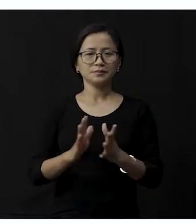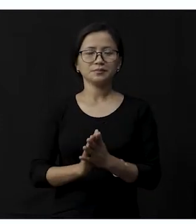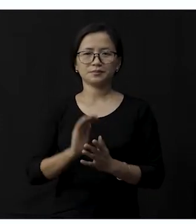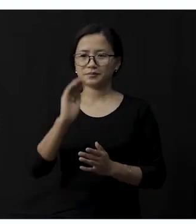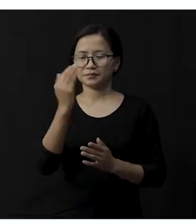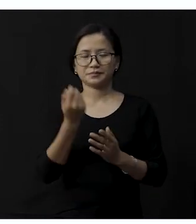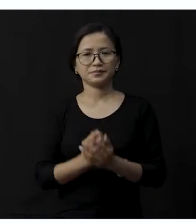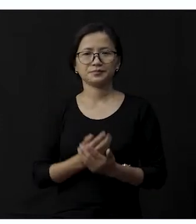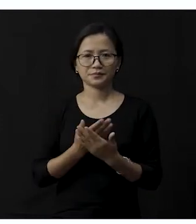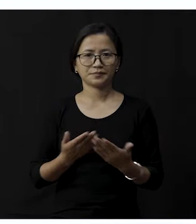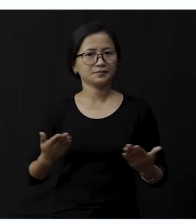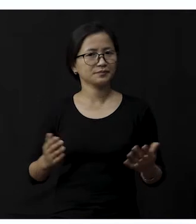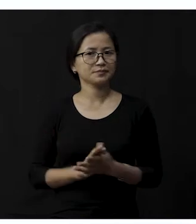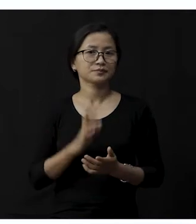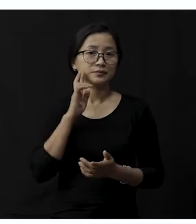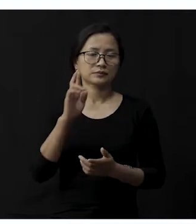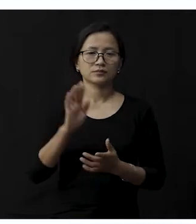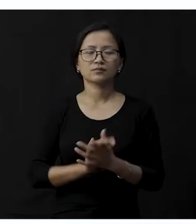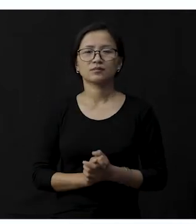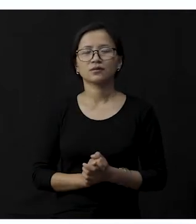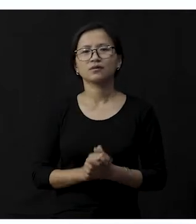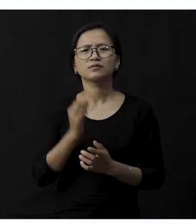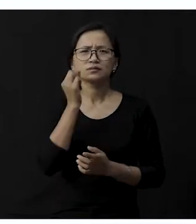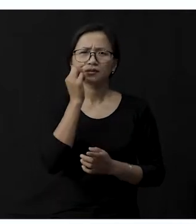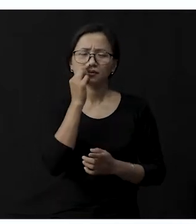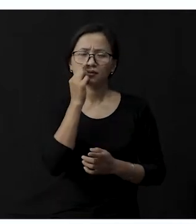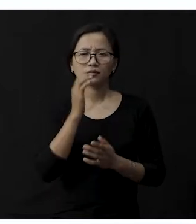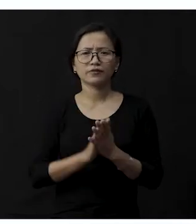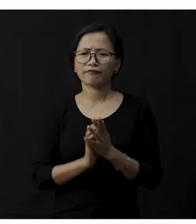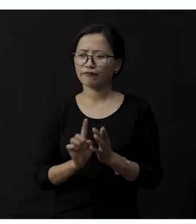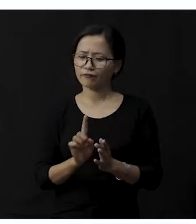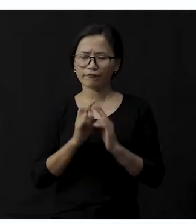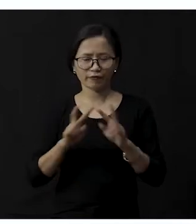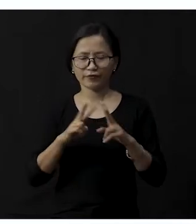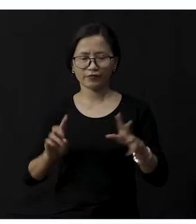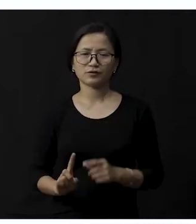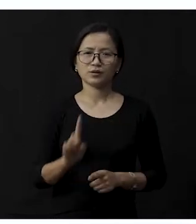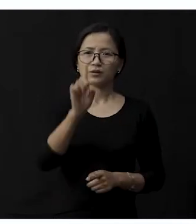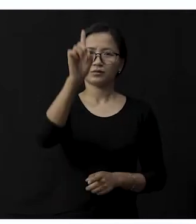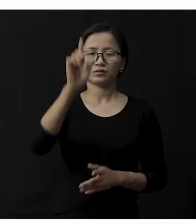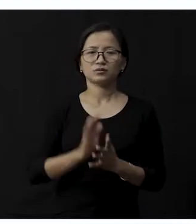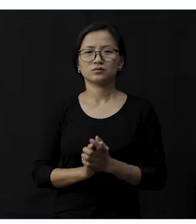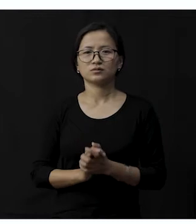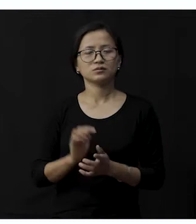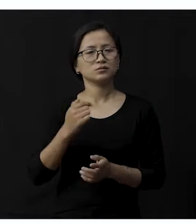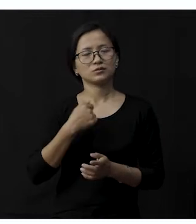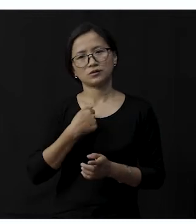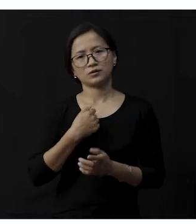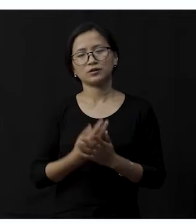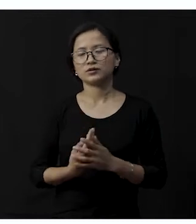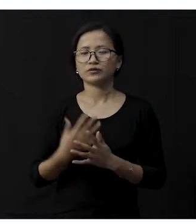her. So Preeti is very, very tall. To me, she's very